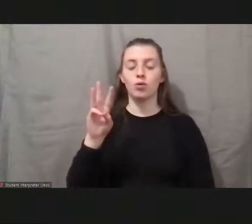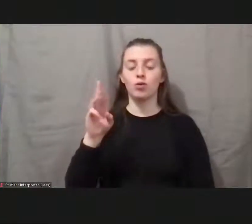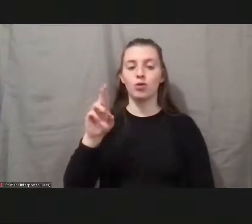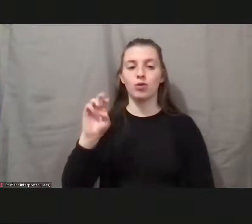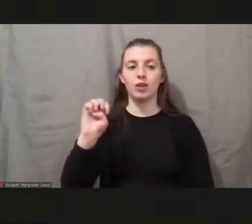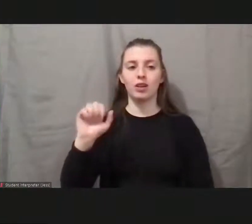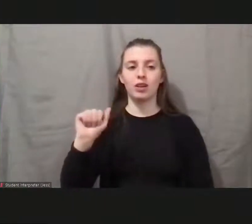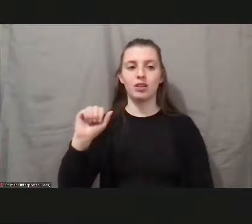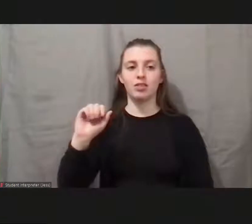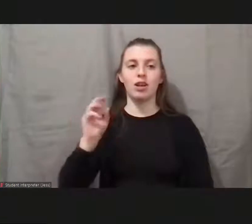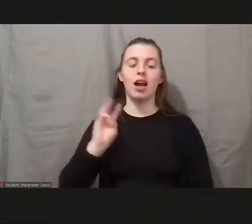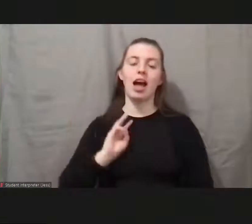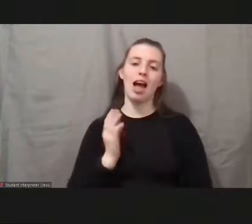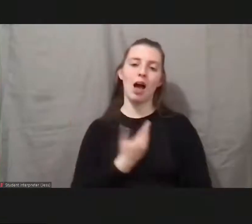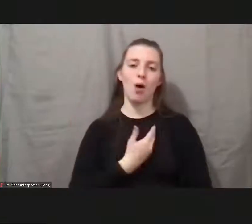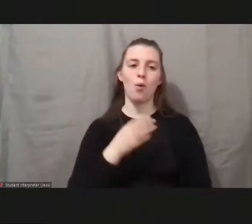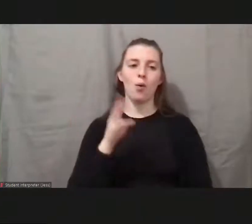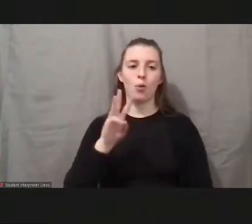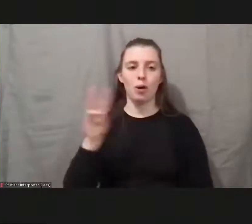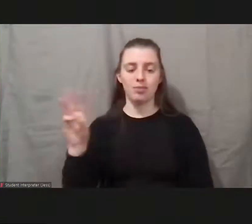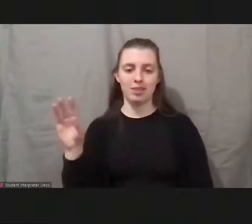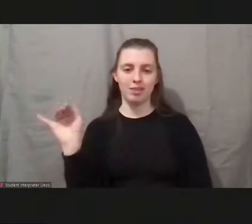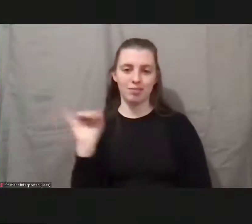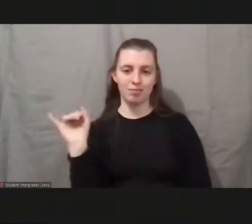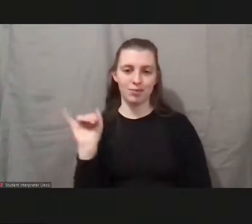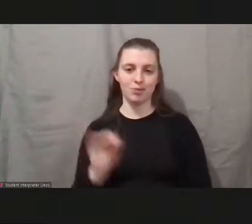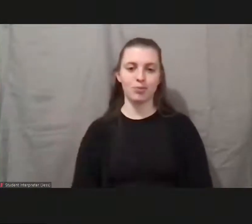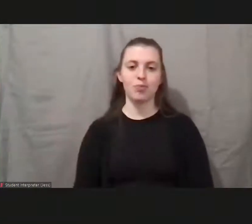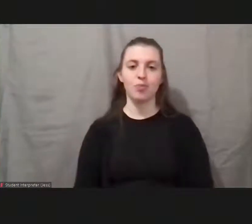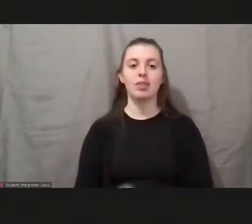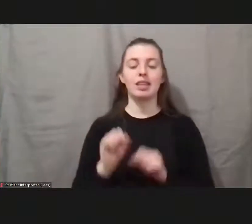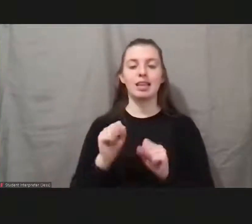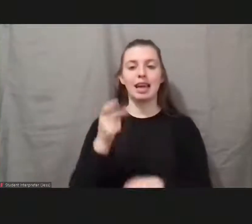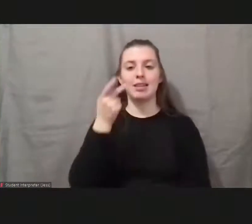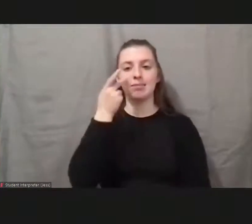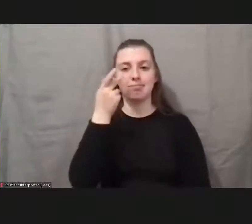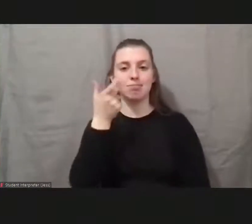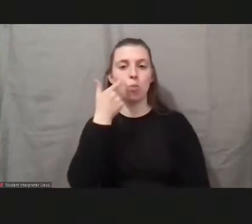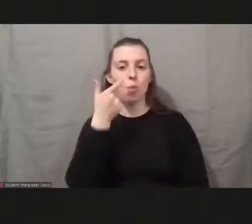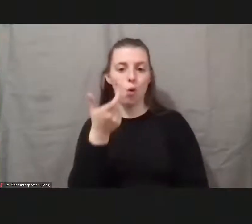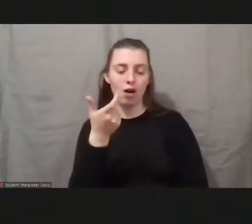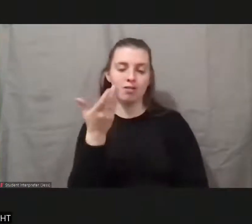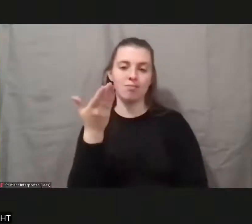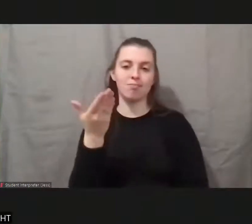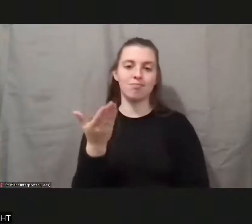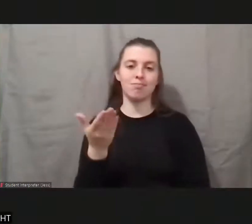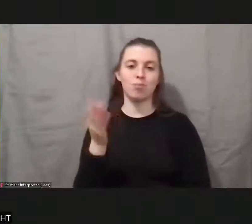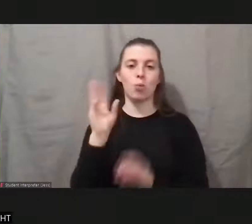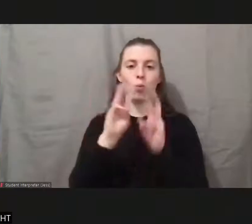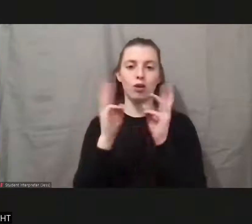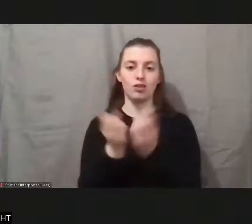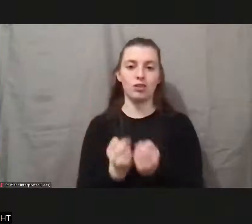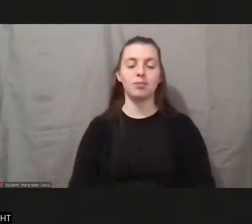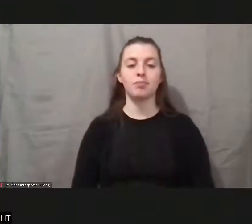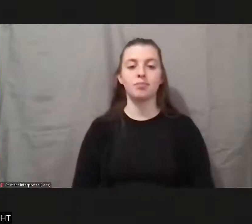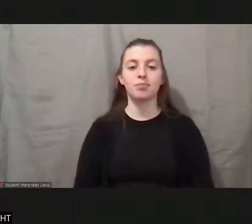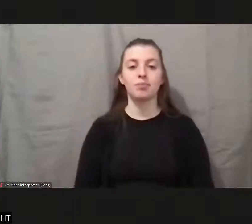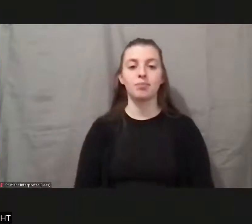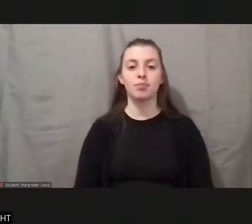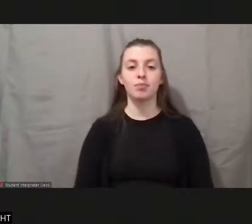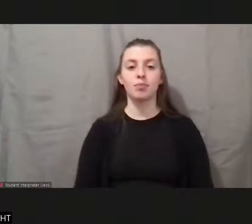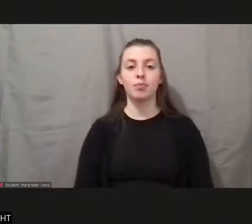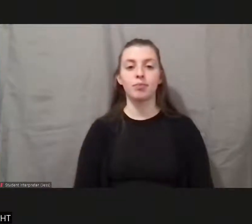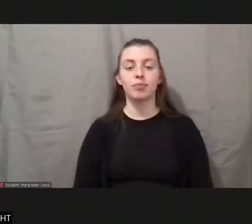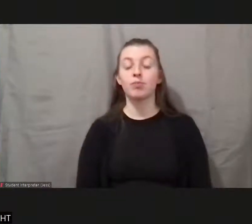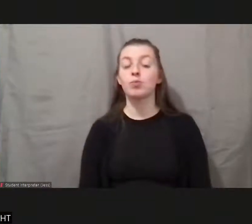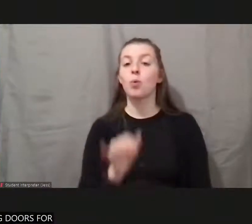and you'll be able to see all the information in the live stream right there. Through our Opening Doors for Everyone workshop, we